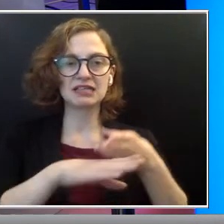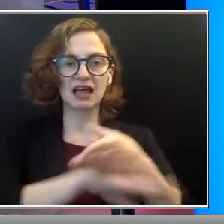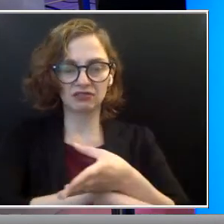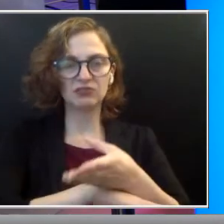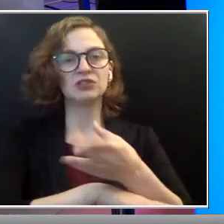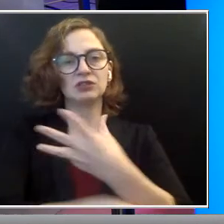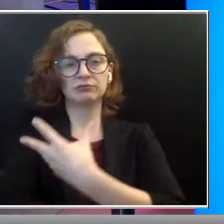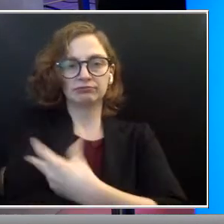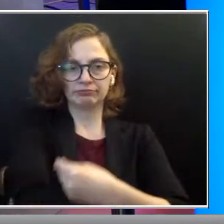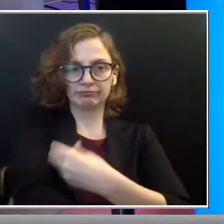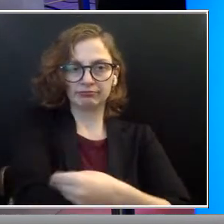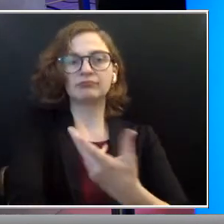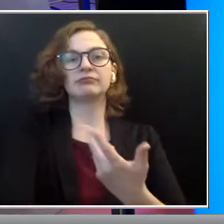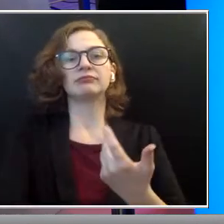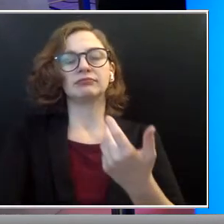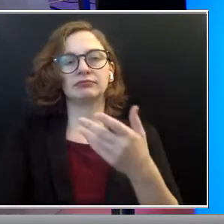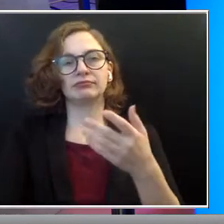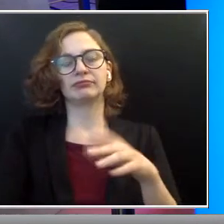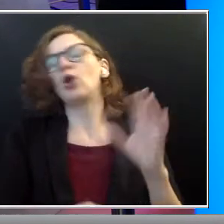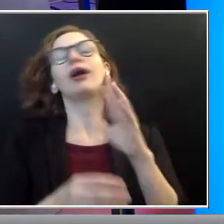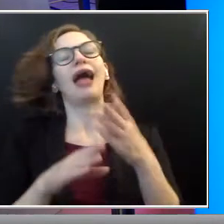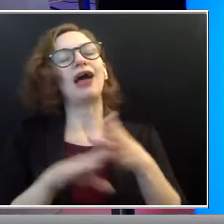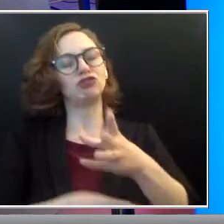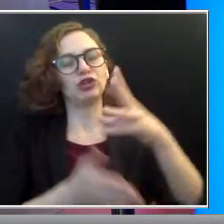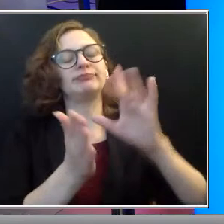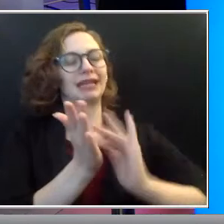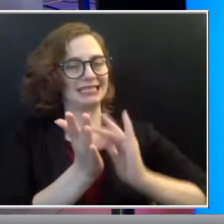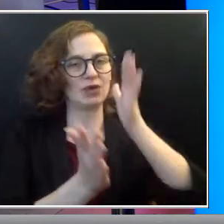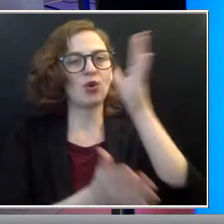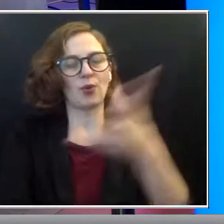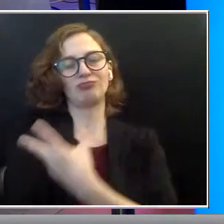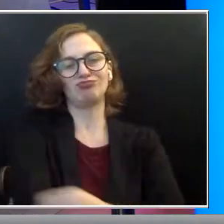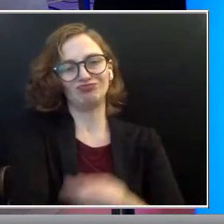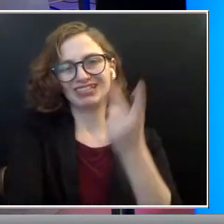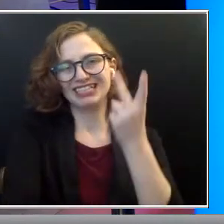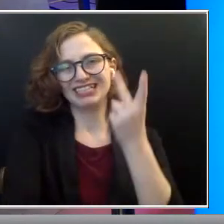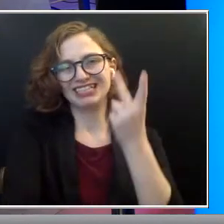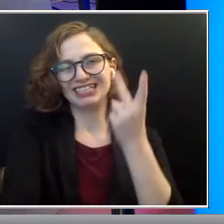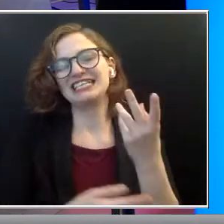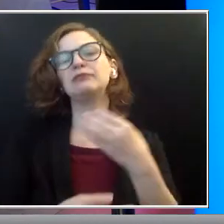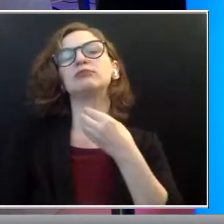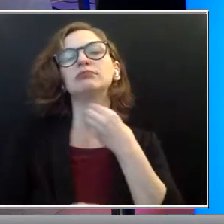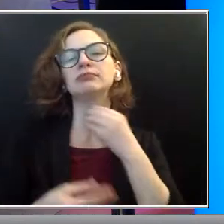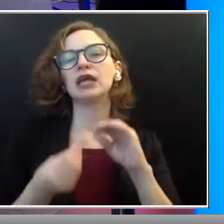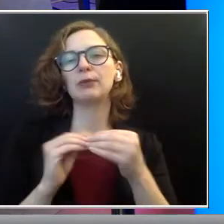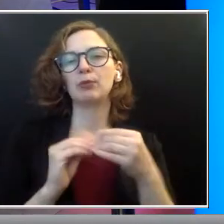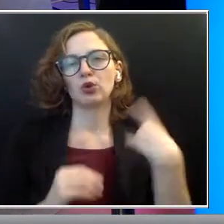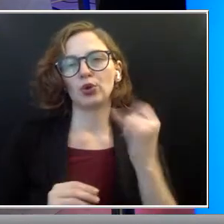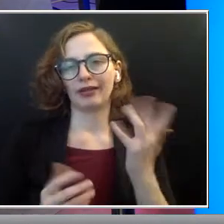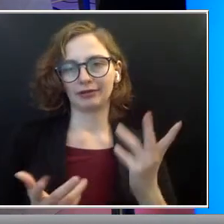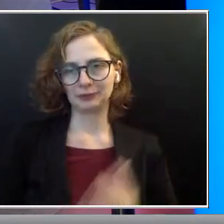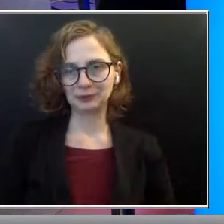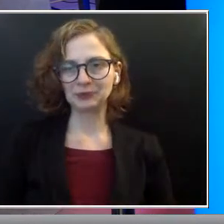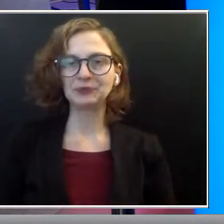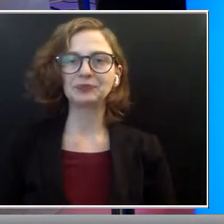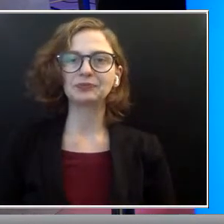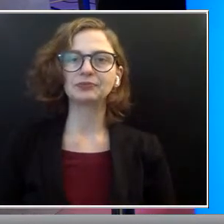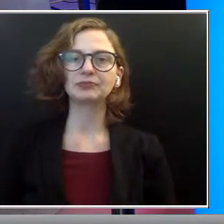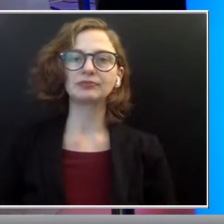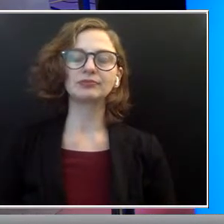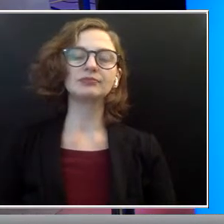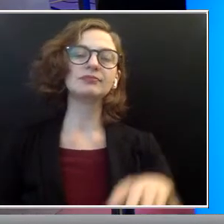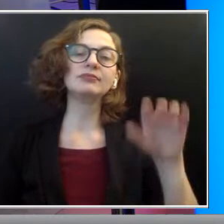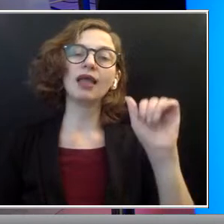her hyperthyroidism had improved or if it was still out of control. Alice has a question,